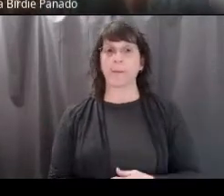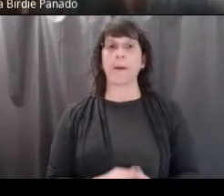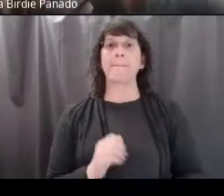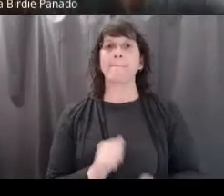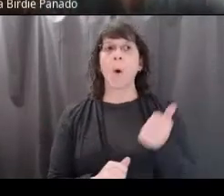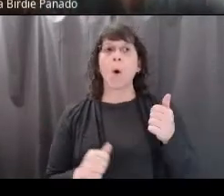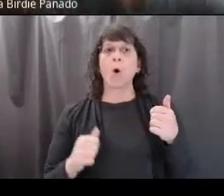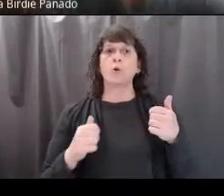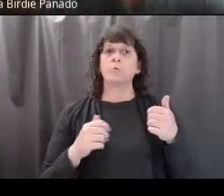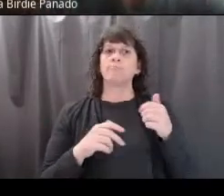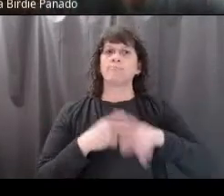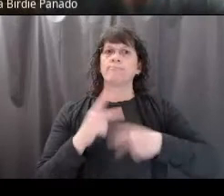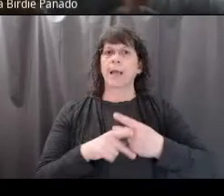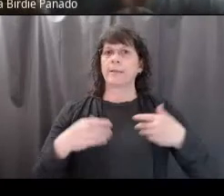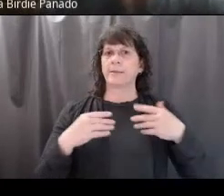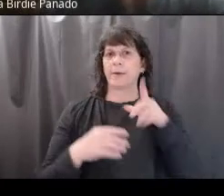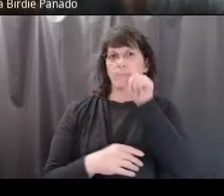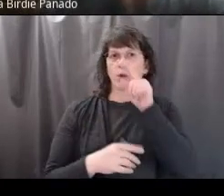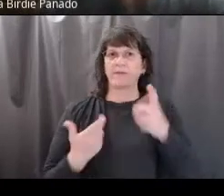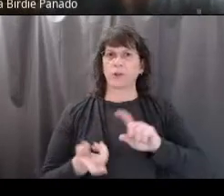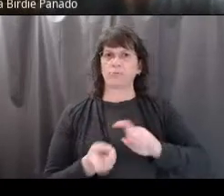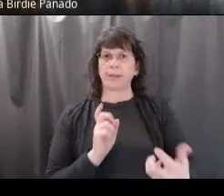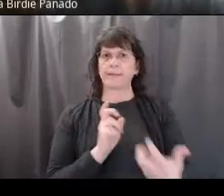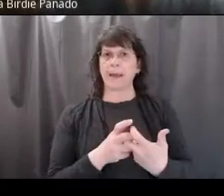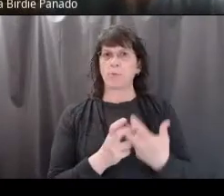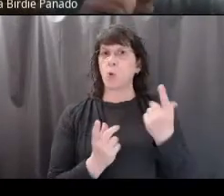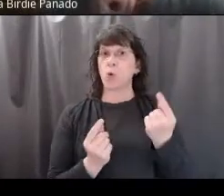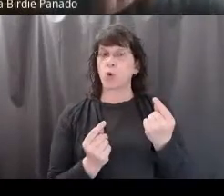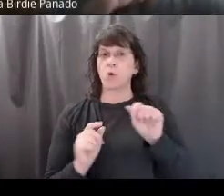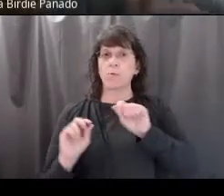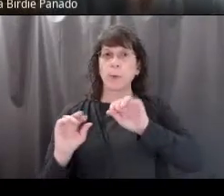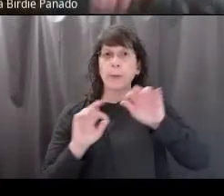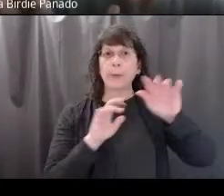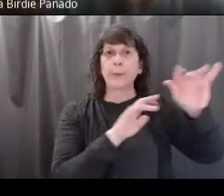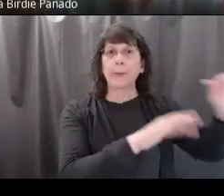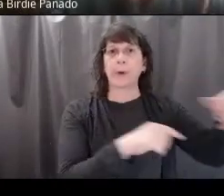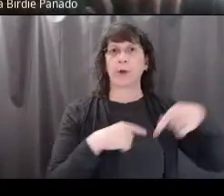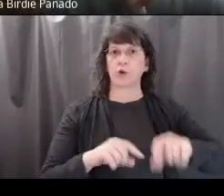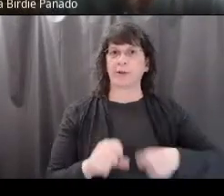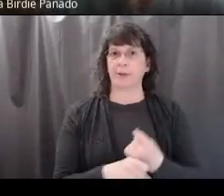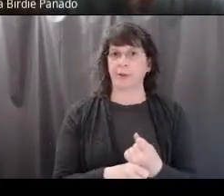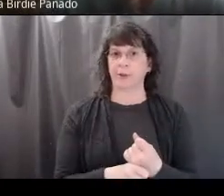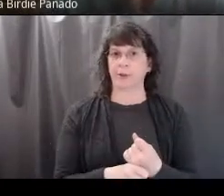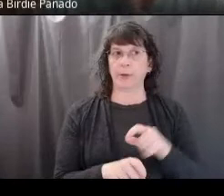most species of birds have adapted to migrating throughout the year. So